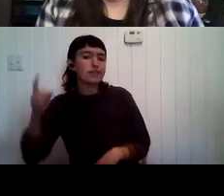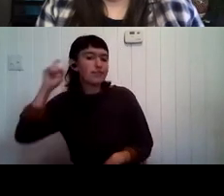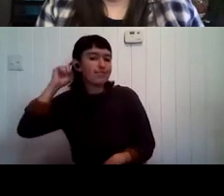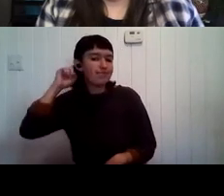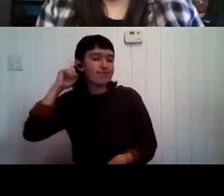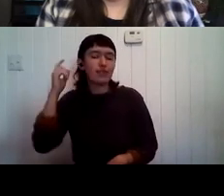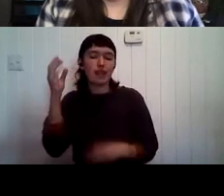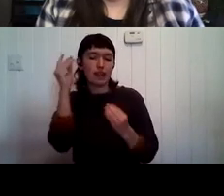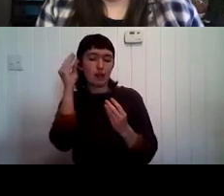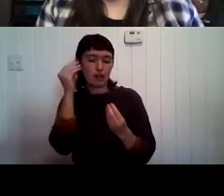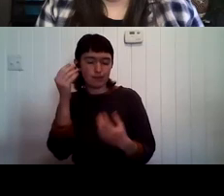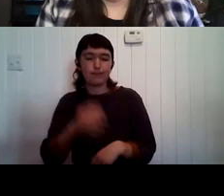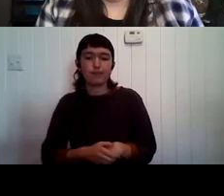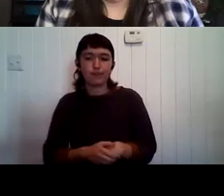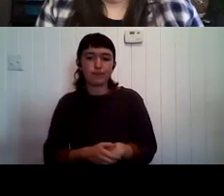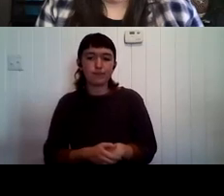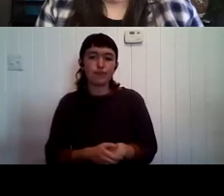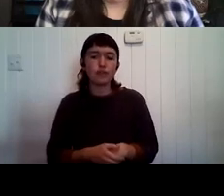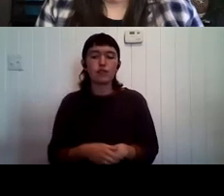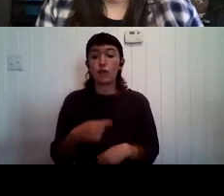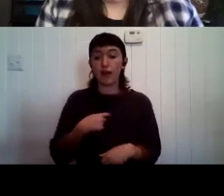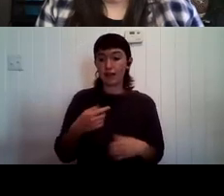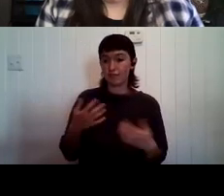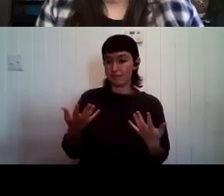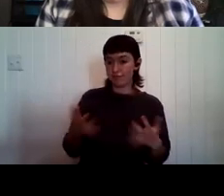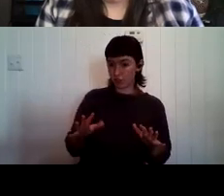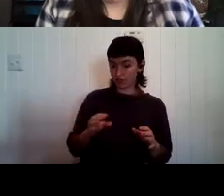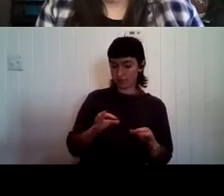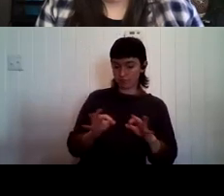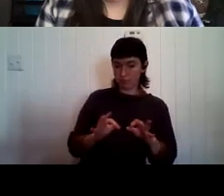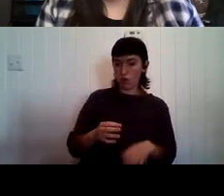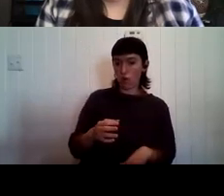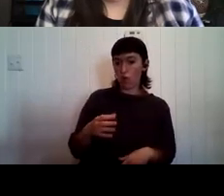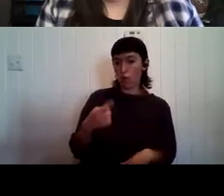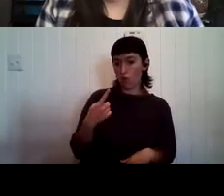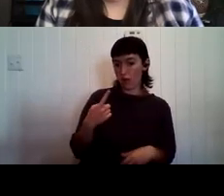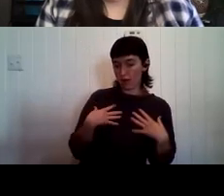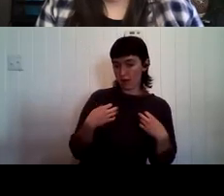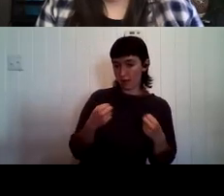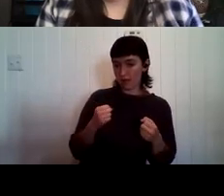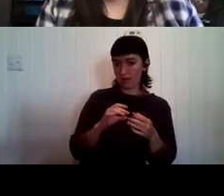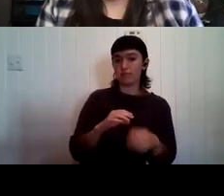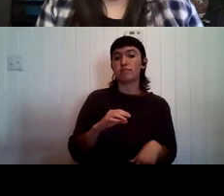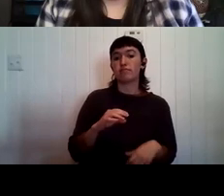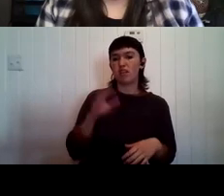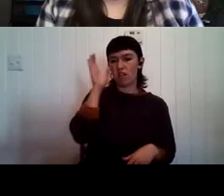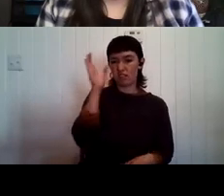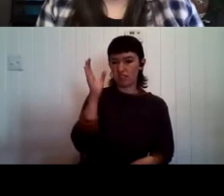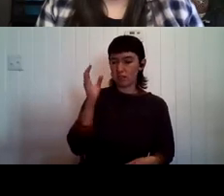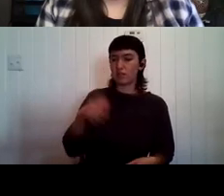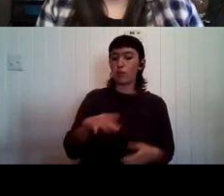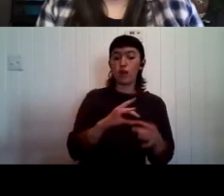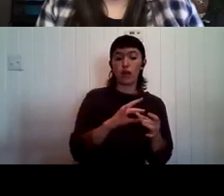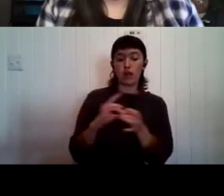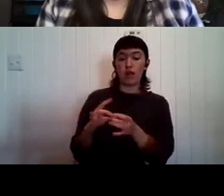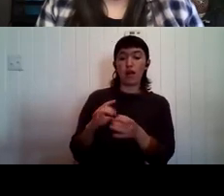this. So I reviewed the One Health concept. And again, it's that connection between our health and the health of the environment,